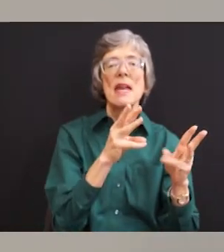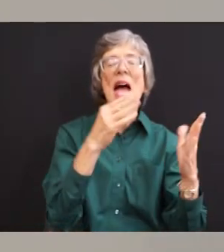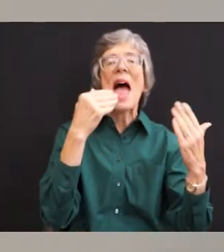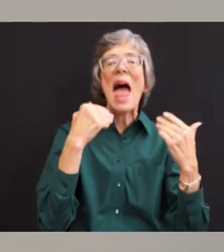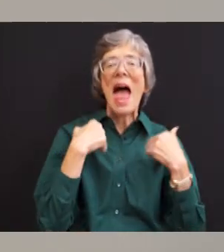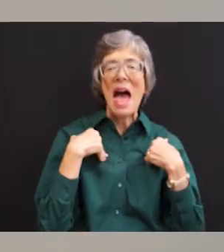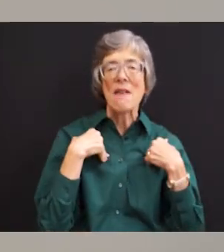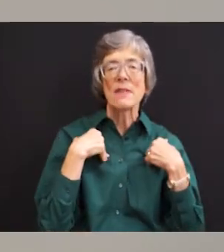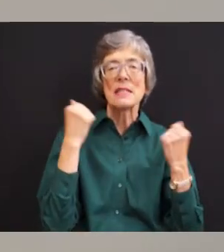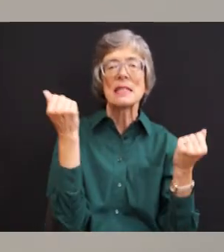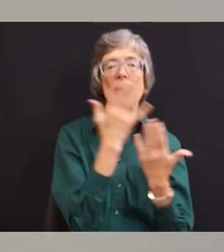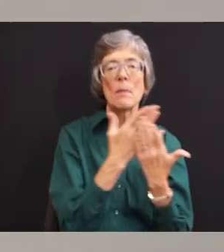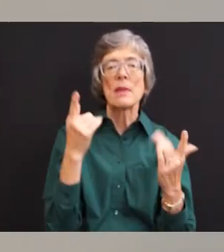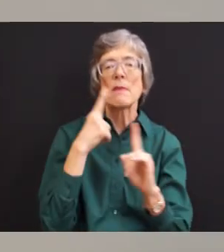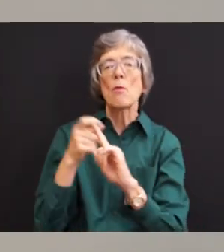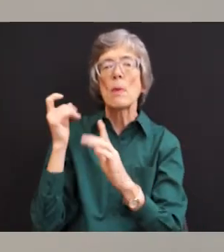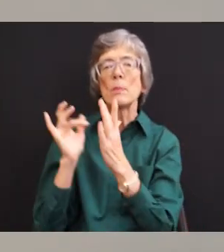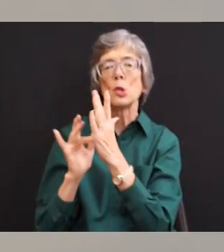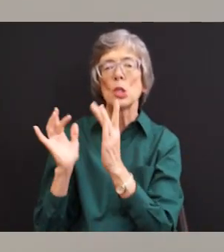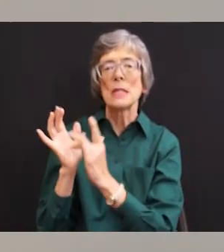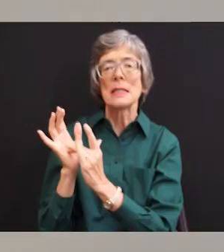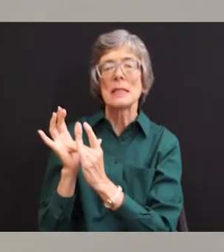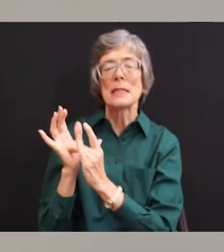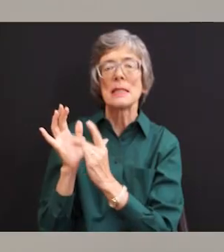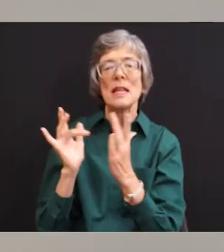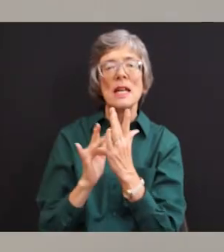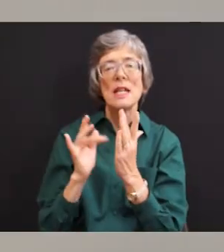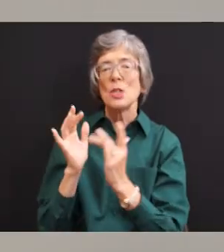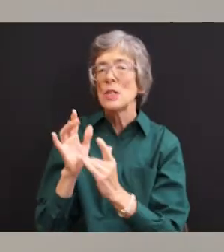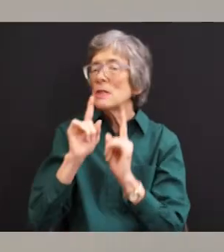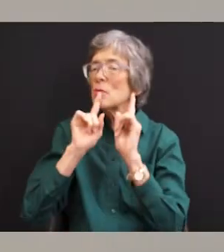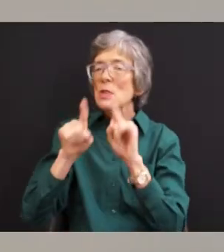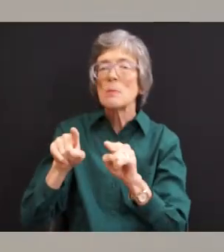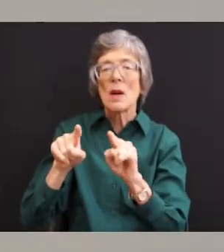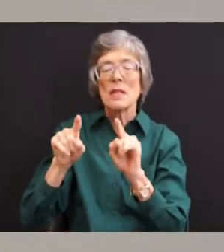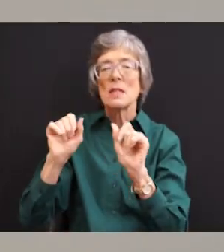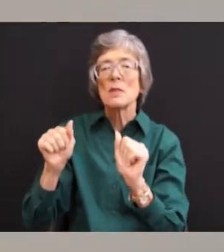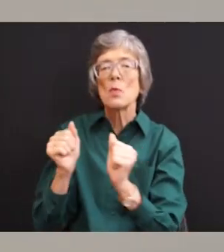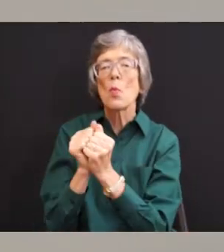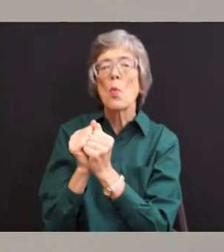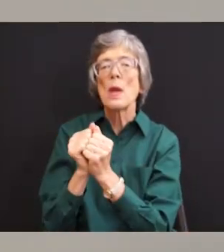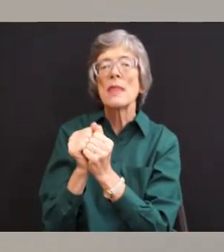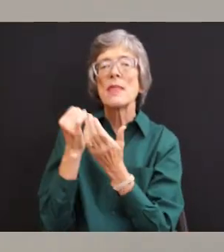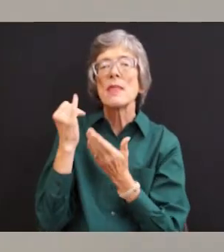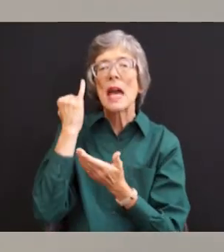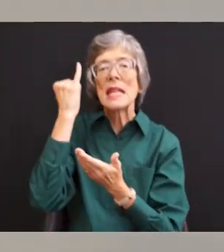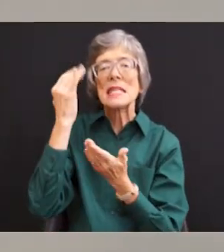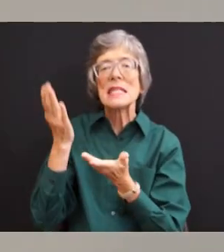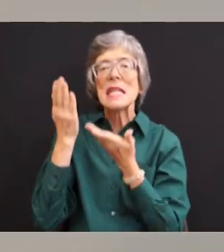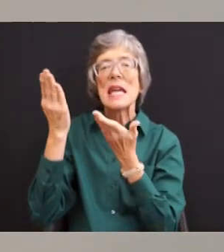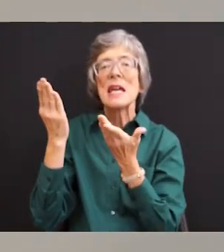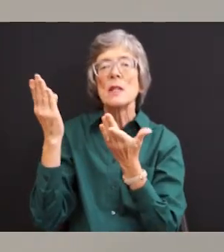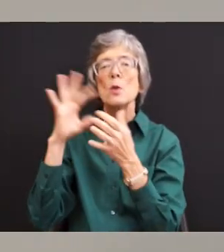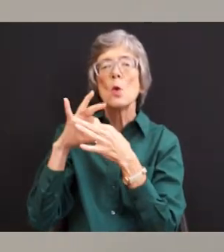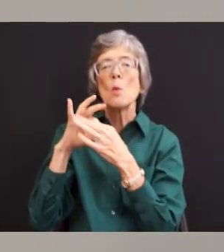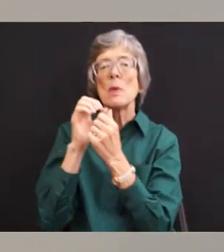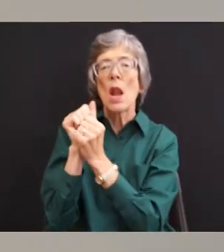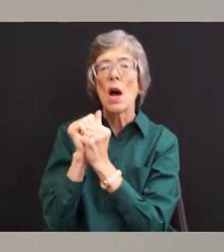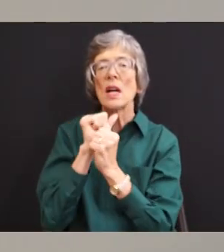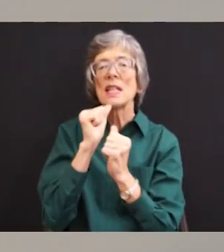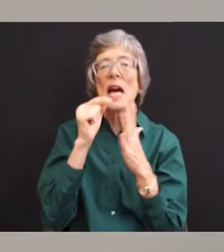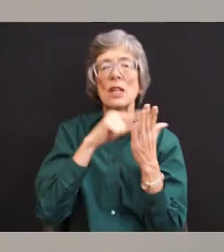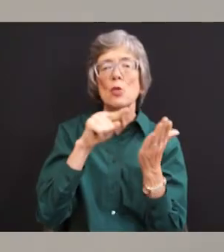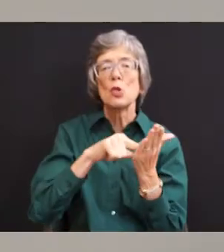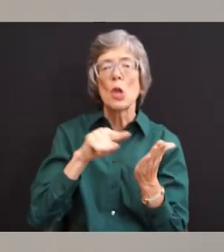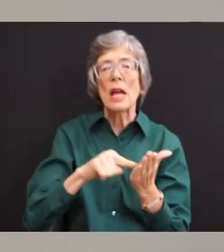something from Jesus. When Christ responds with the proposal to belong, not another thing to check off his accomplishment